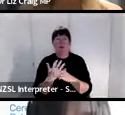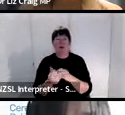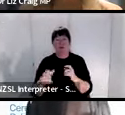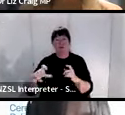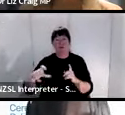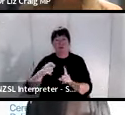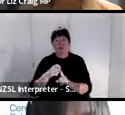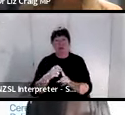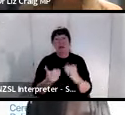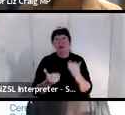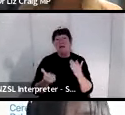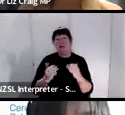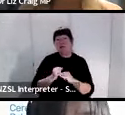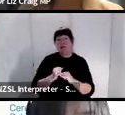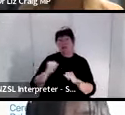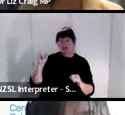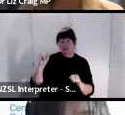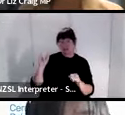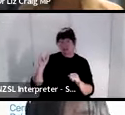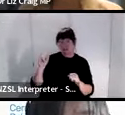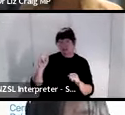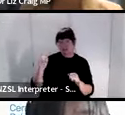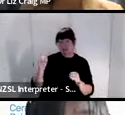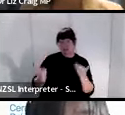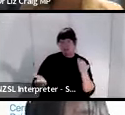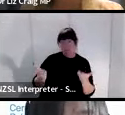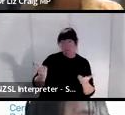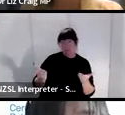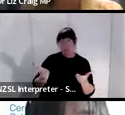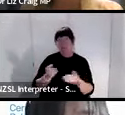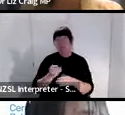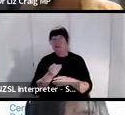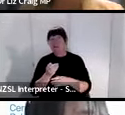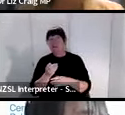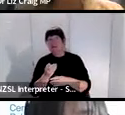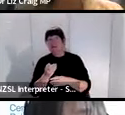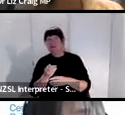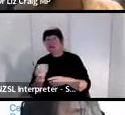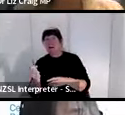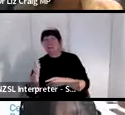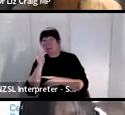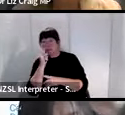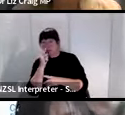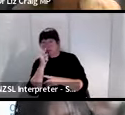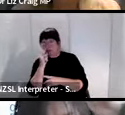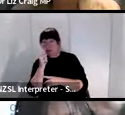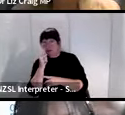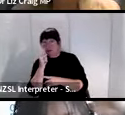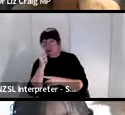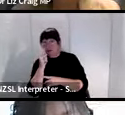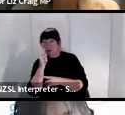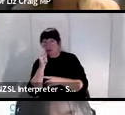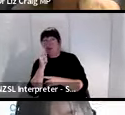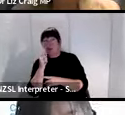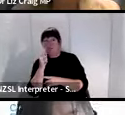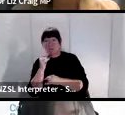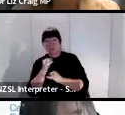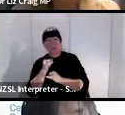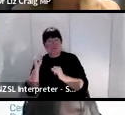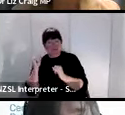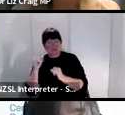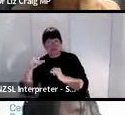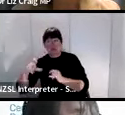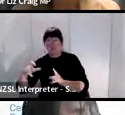depending how severe the condition is, some of those living with CP could have visual,